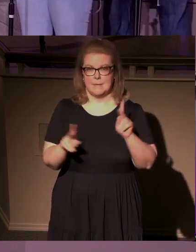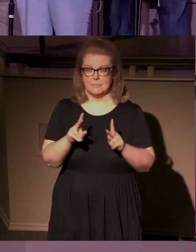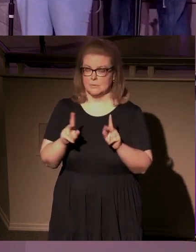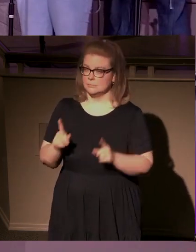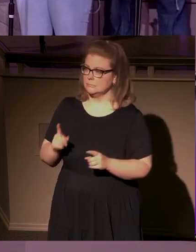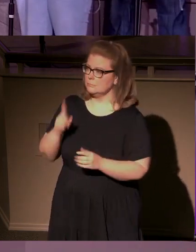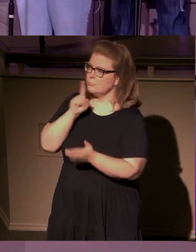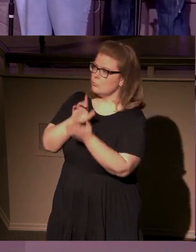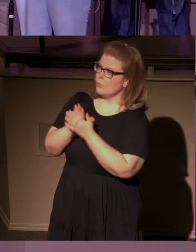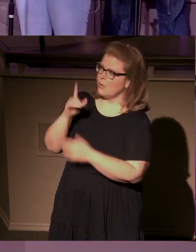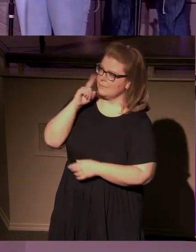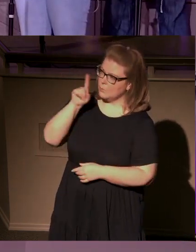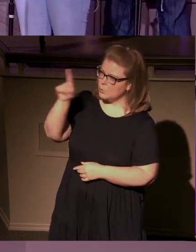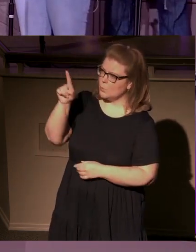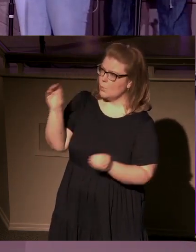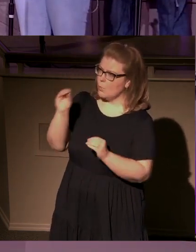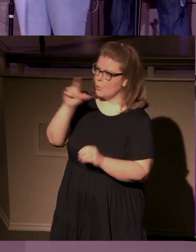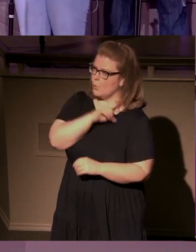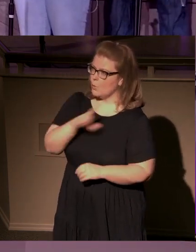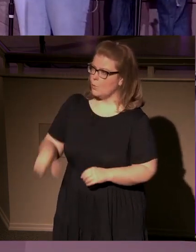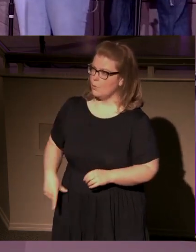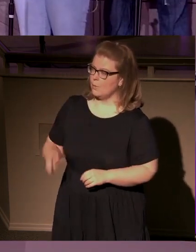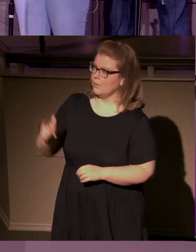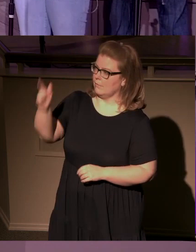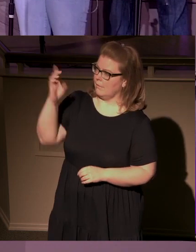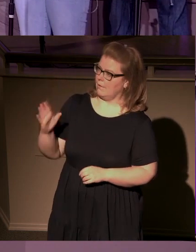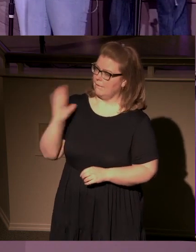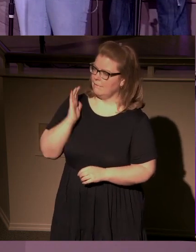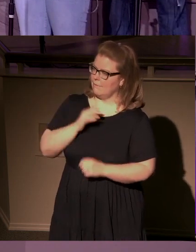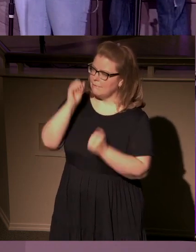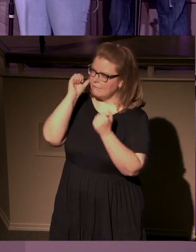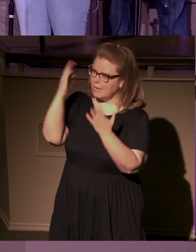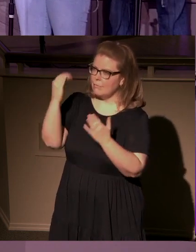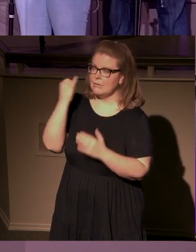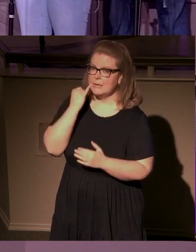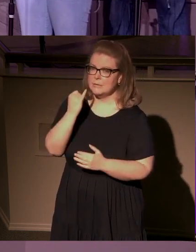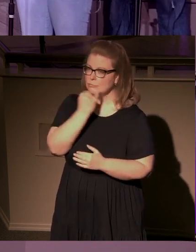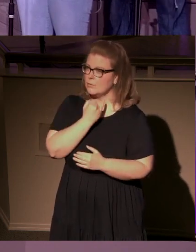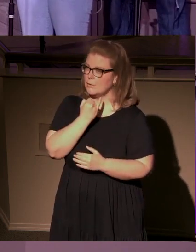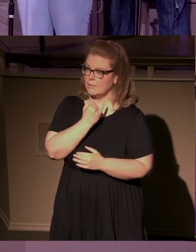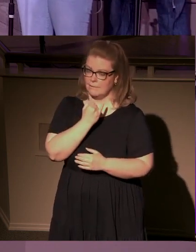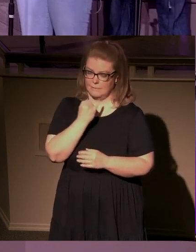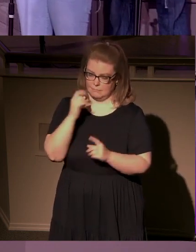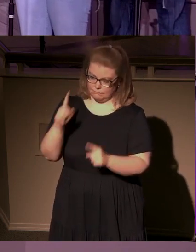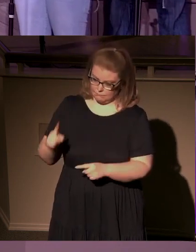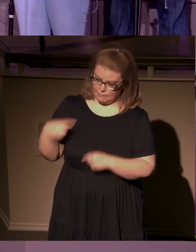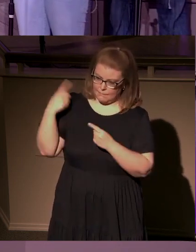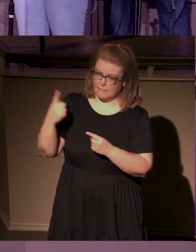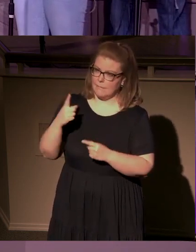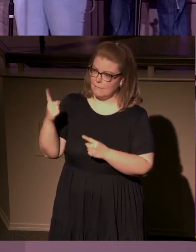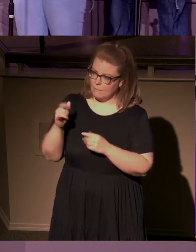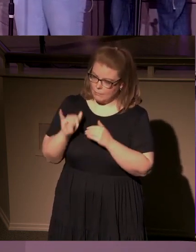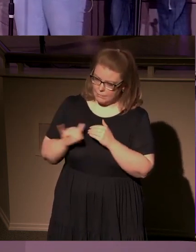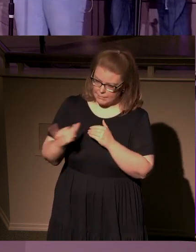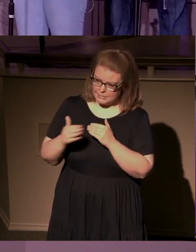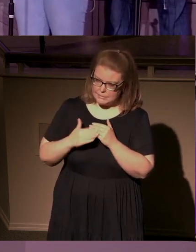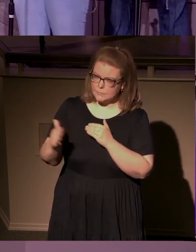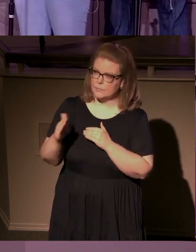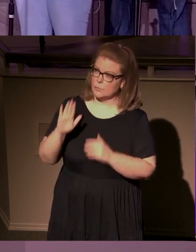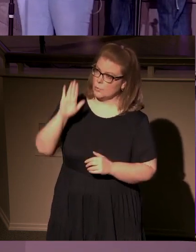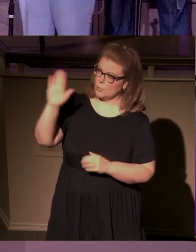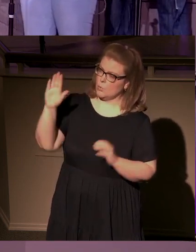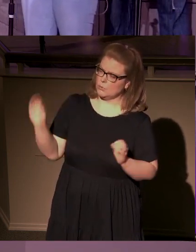you, O Lord, God of our father Israel, from everlasting to everlasting. Yours, O Lord, is